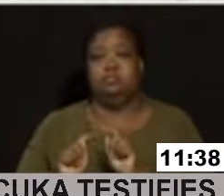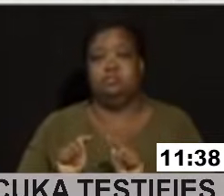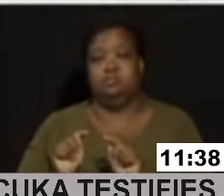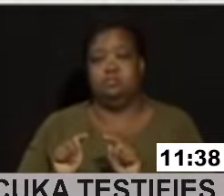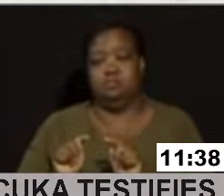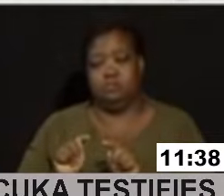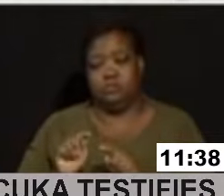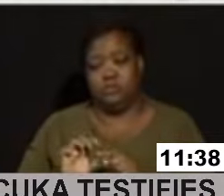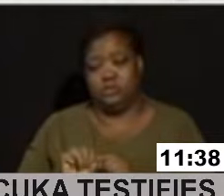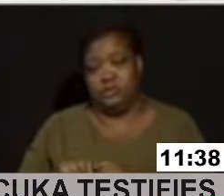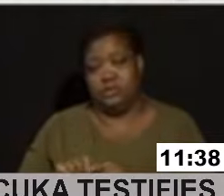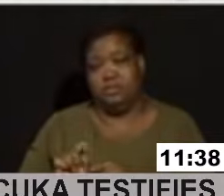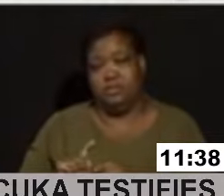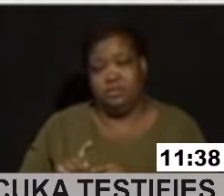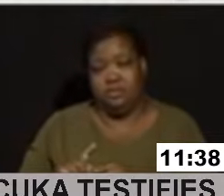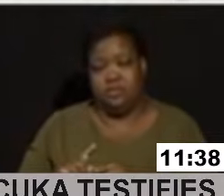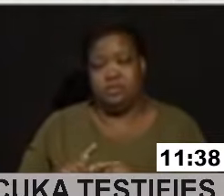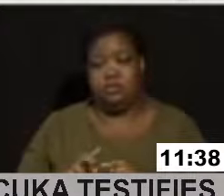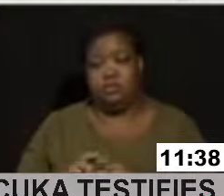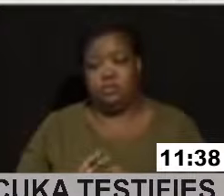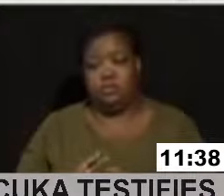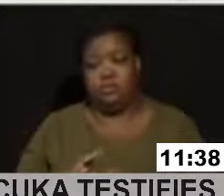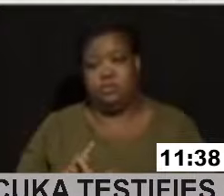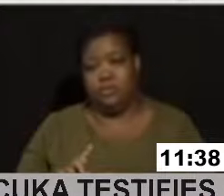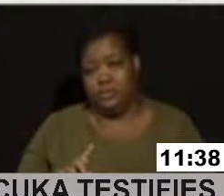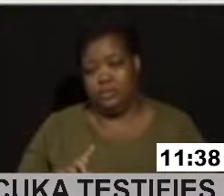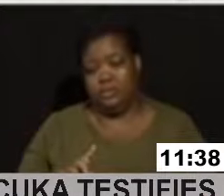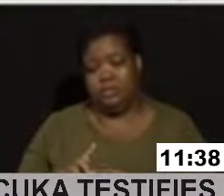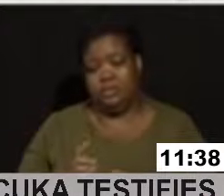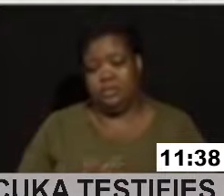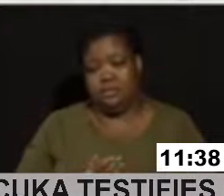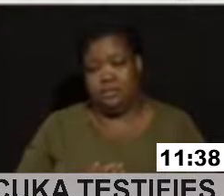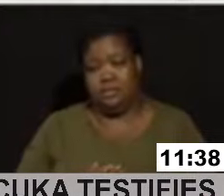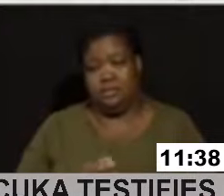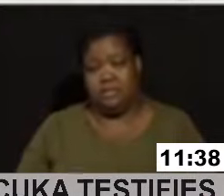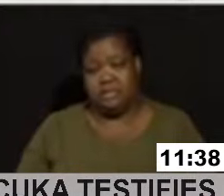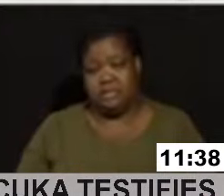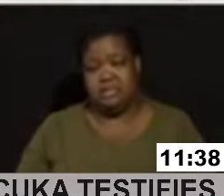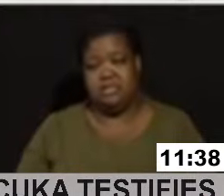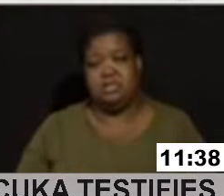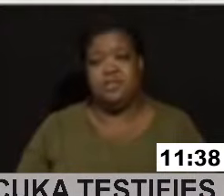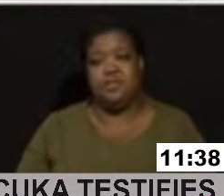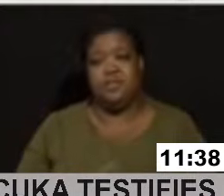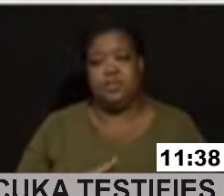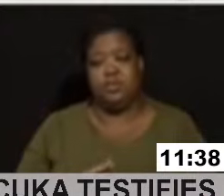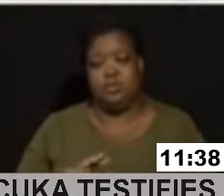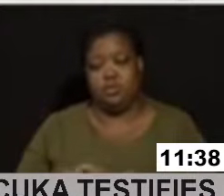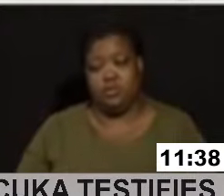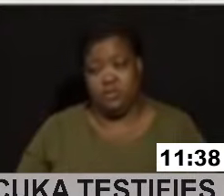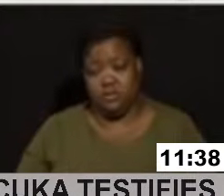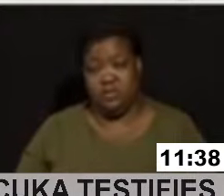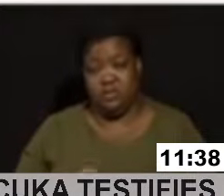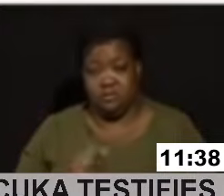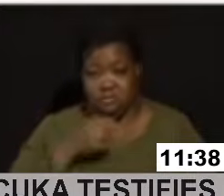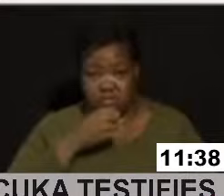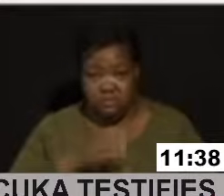identified approximately 21 cases warranting further investigation. Yes. You confirm that?